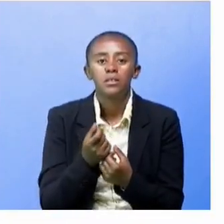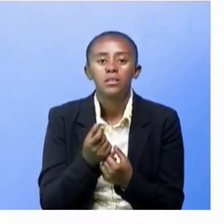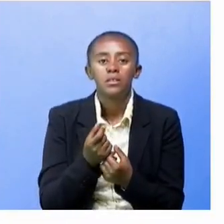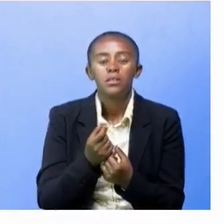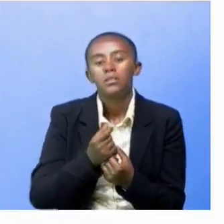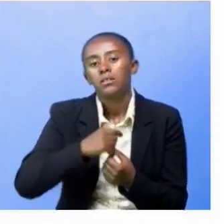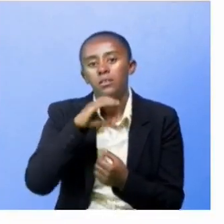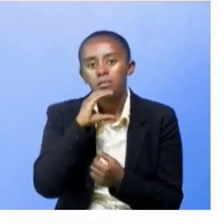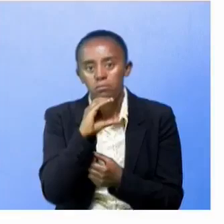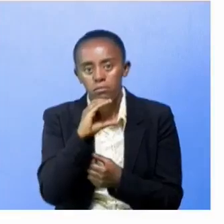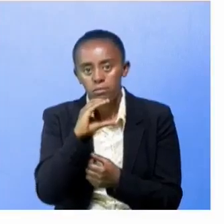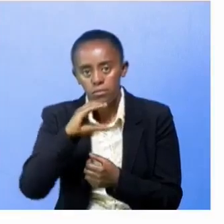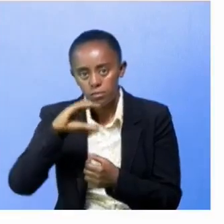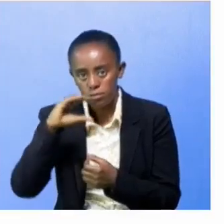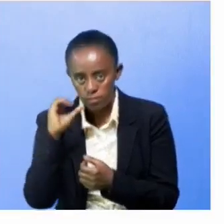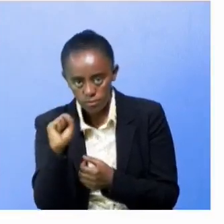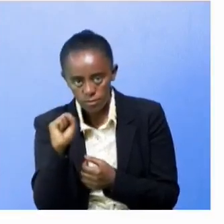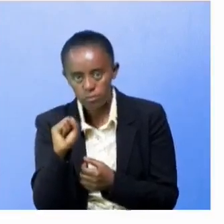sentence.